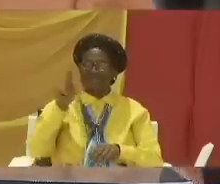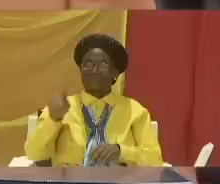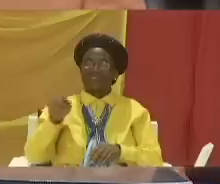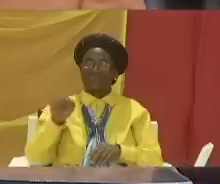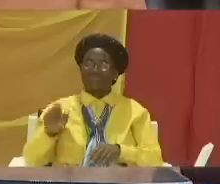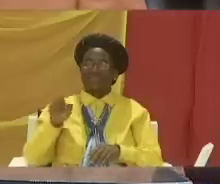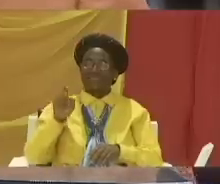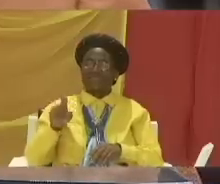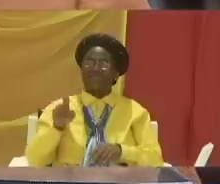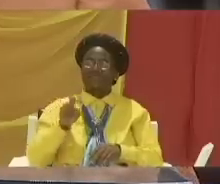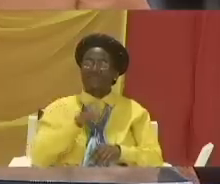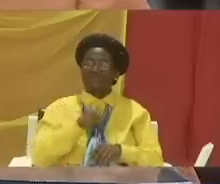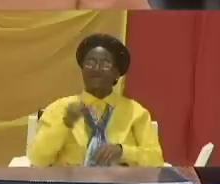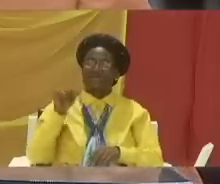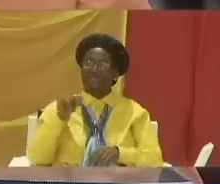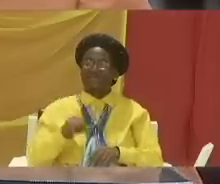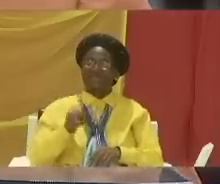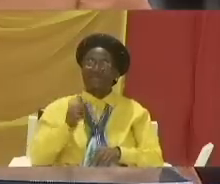And they just made up their mind